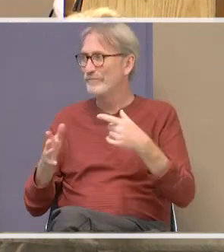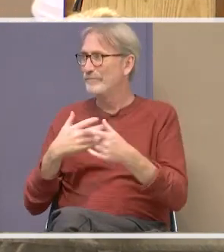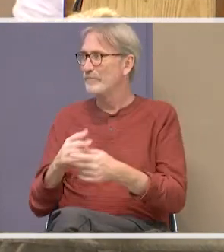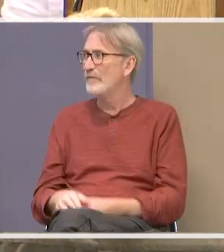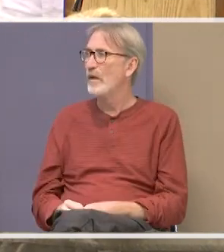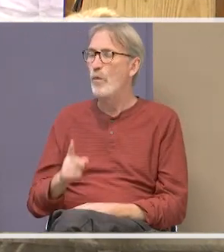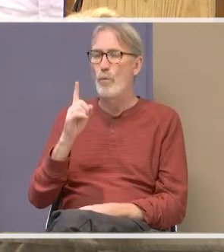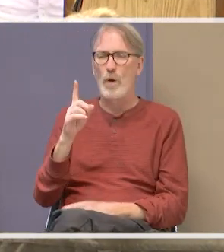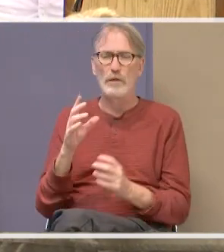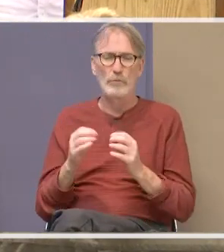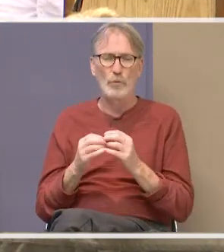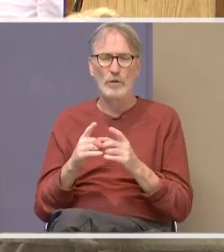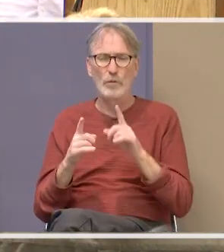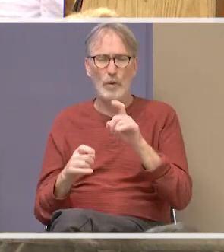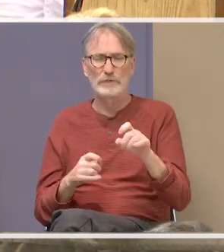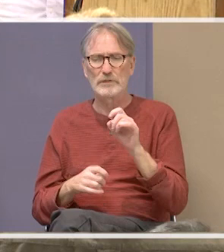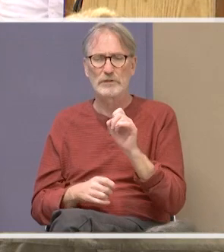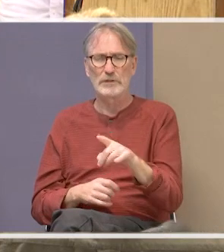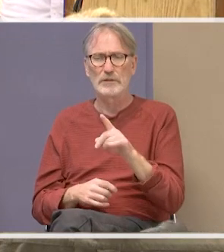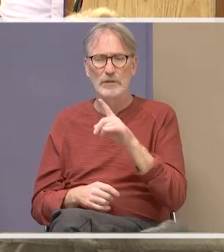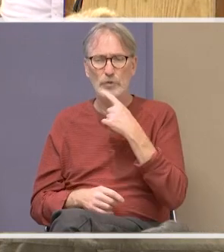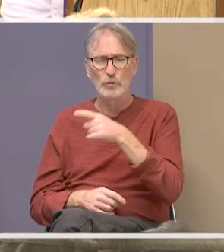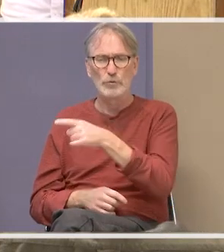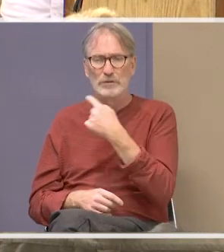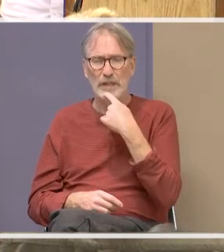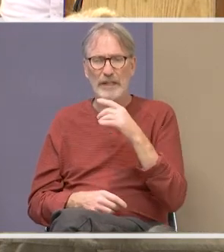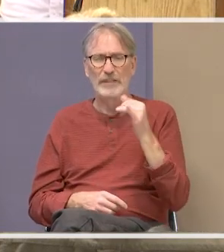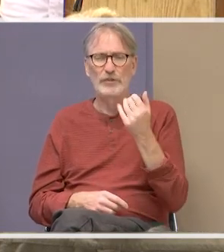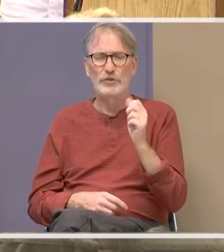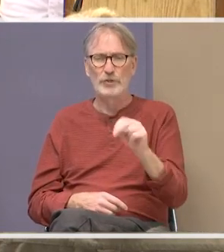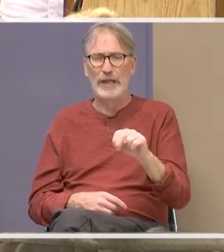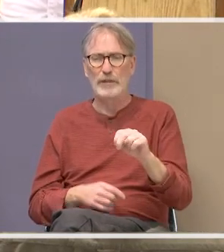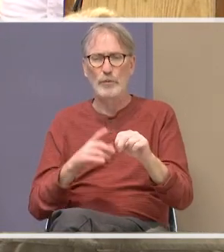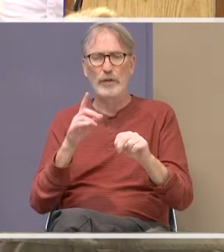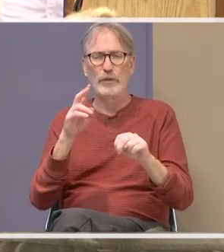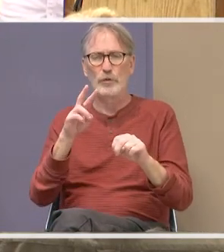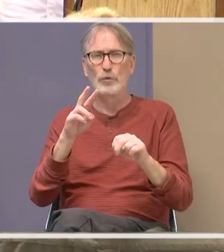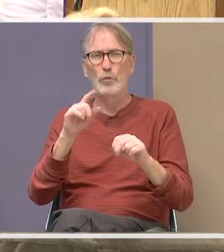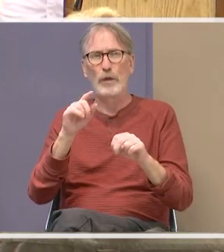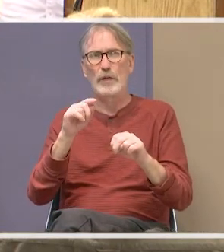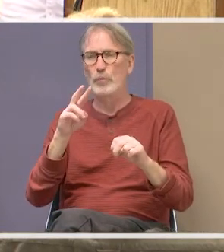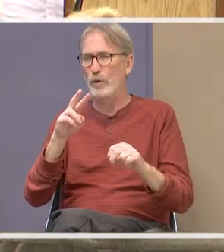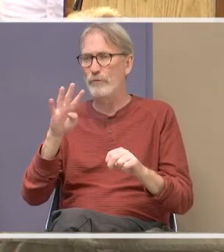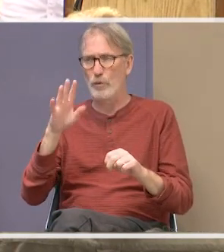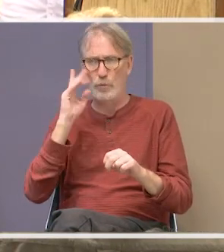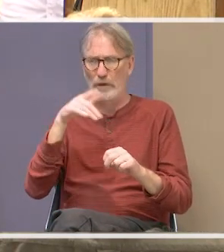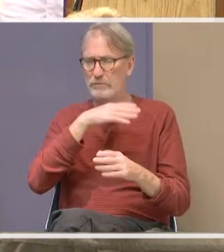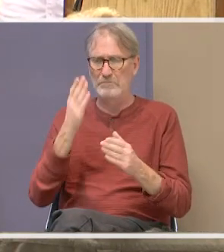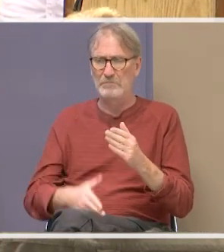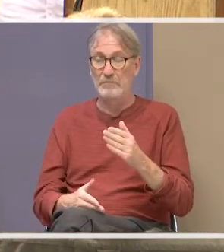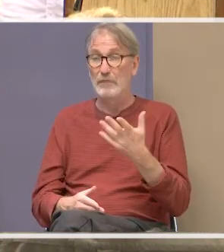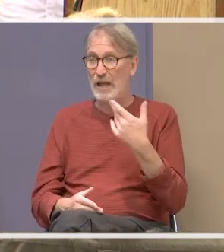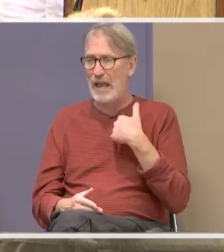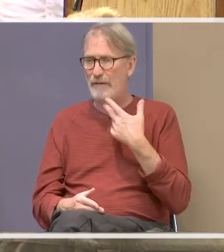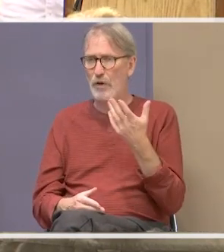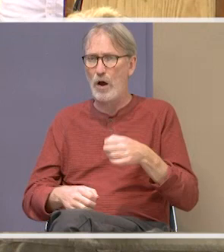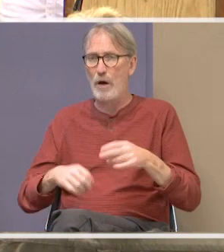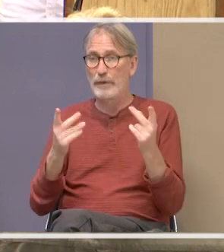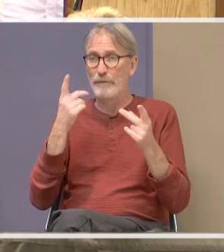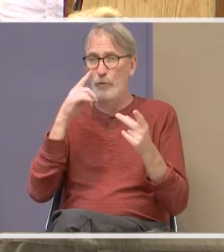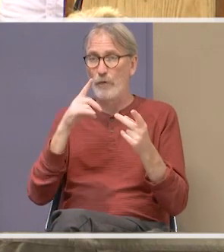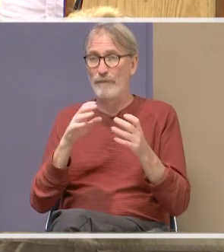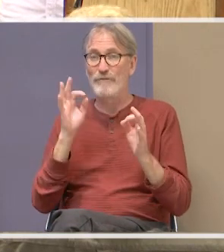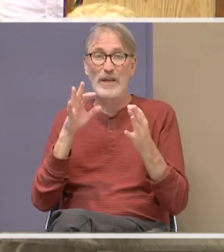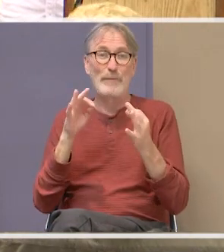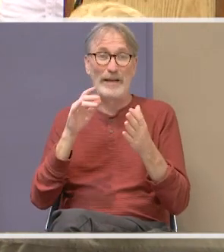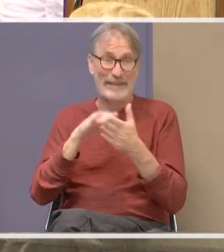One more question that is, you said that January 2024 will be the final design posting. Is there an opportunity for feedback